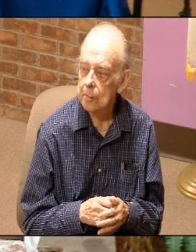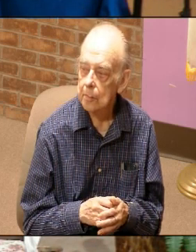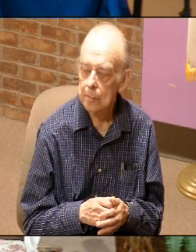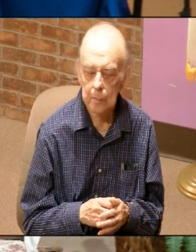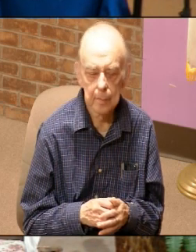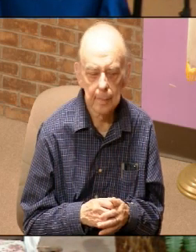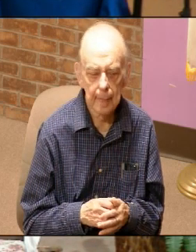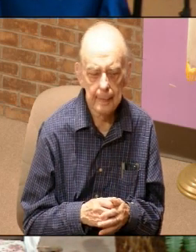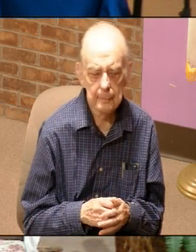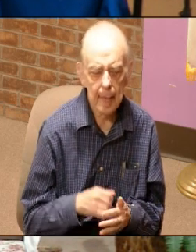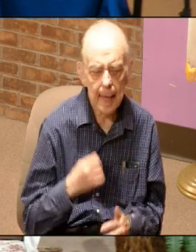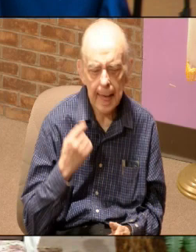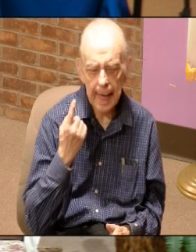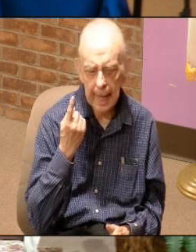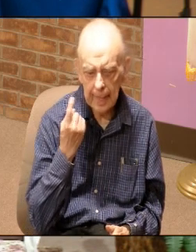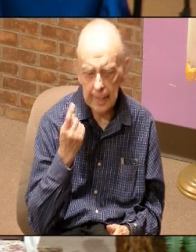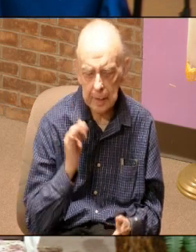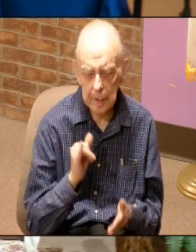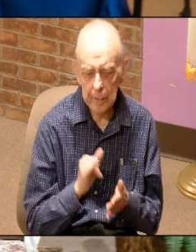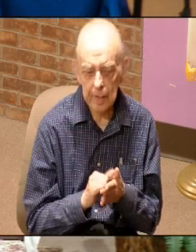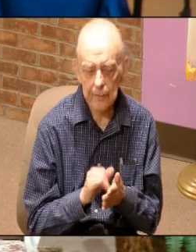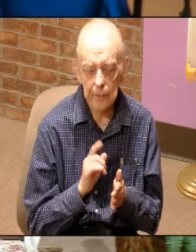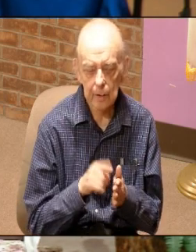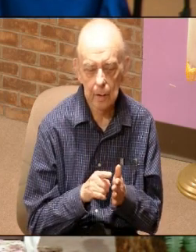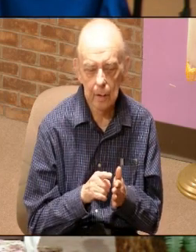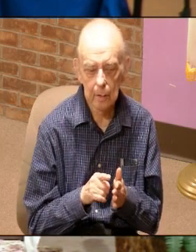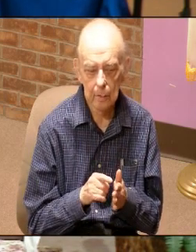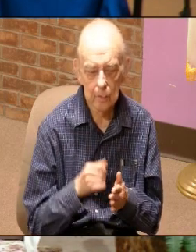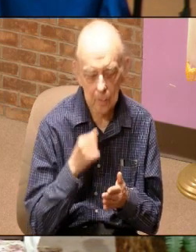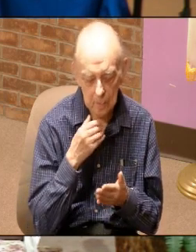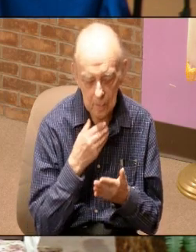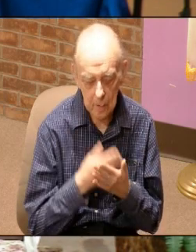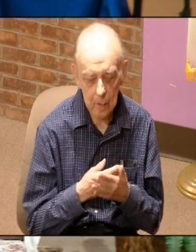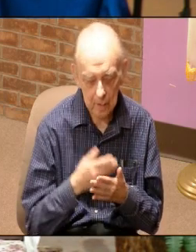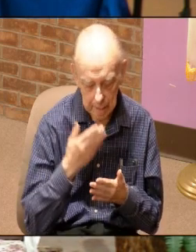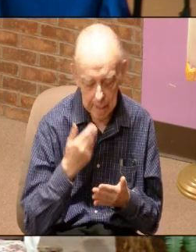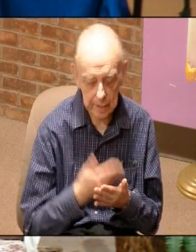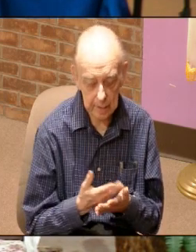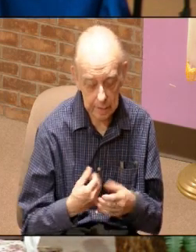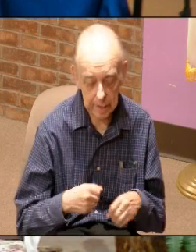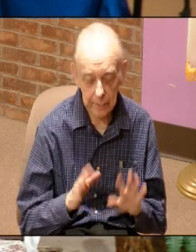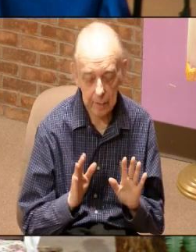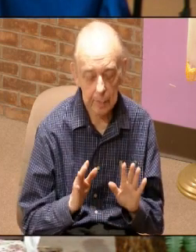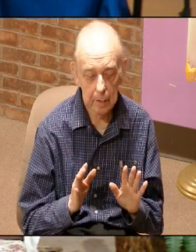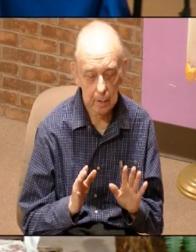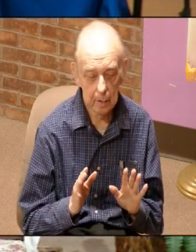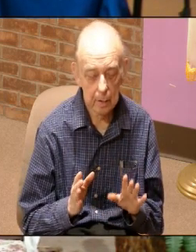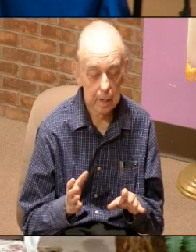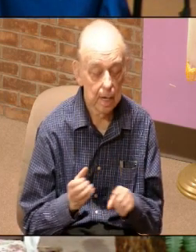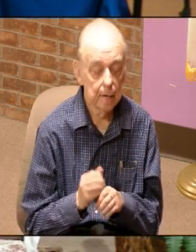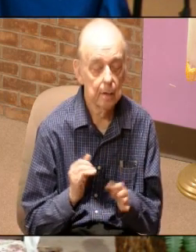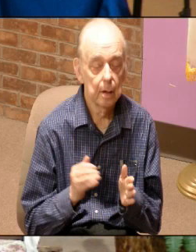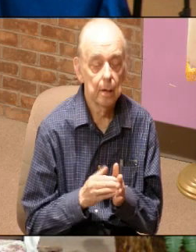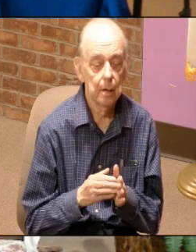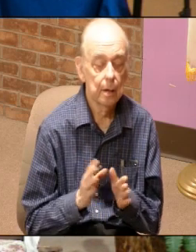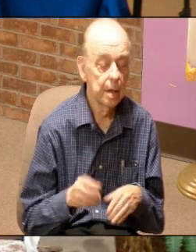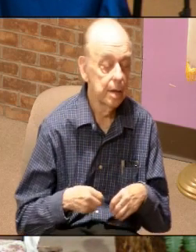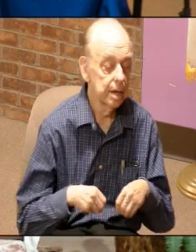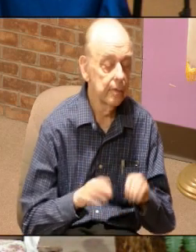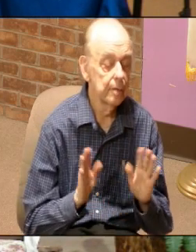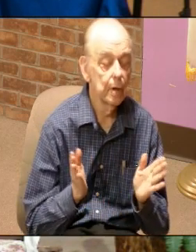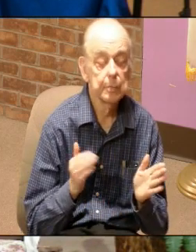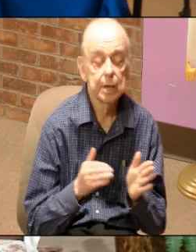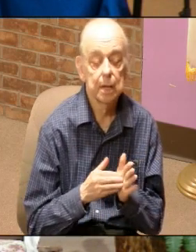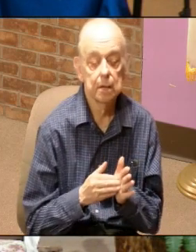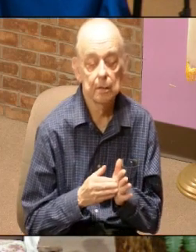and you think about it for a minute she had a son she had to give up she received him back then she had to give him up